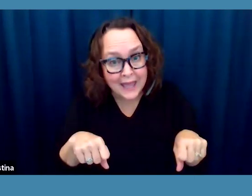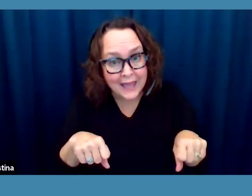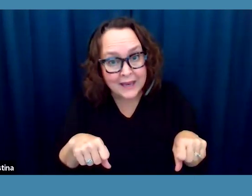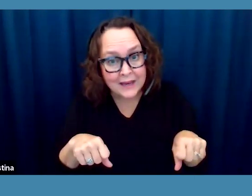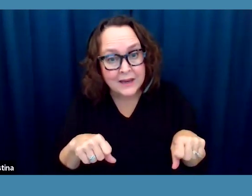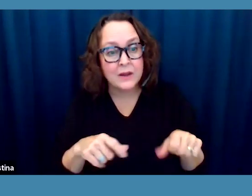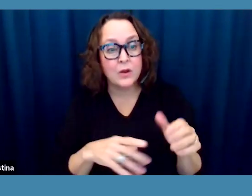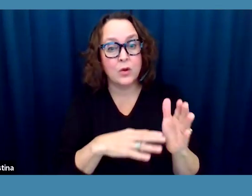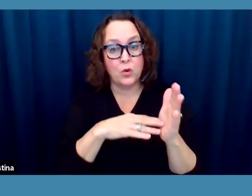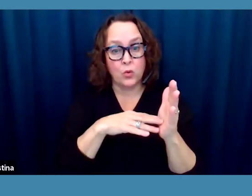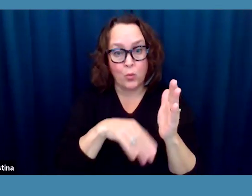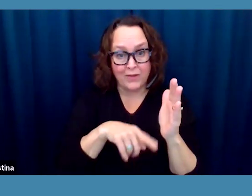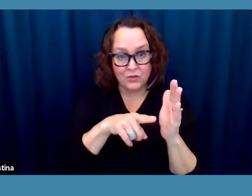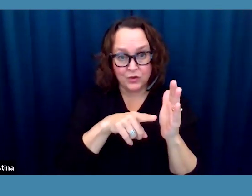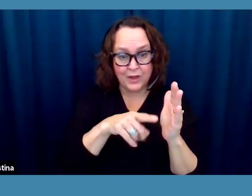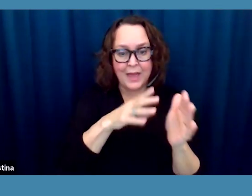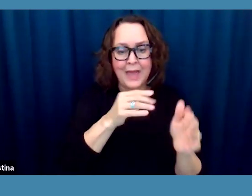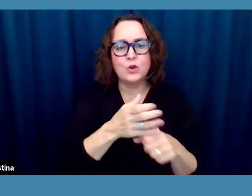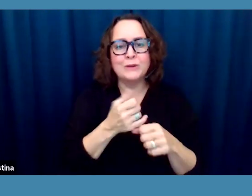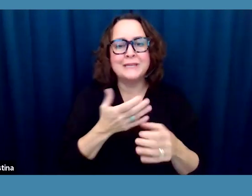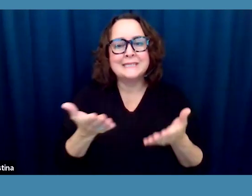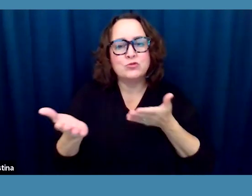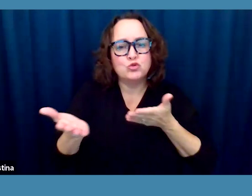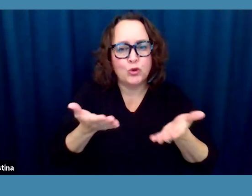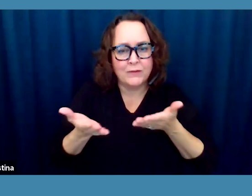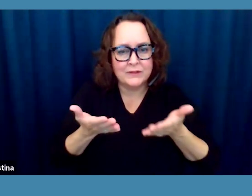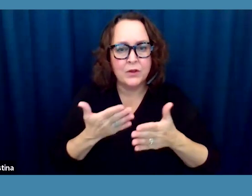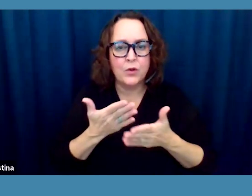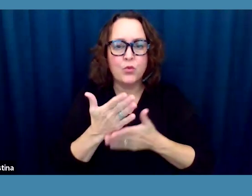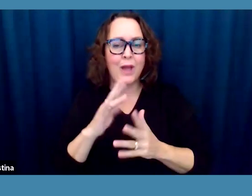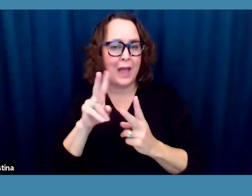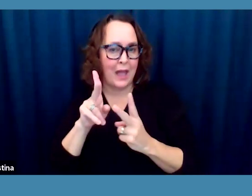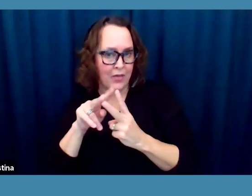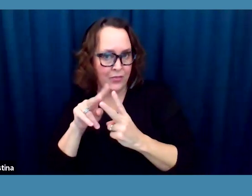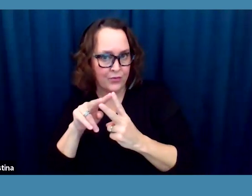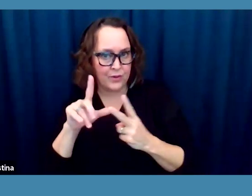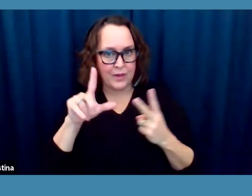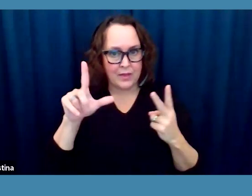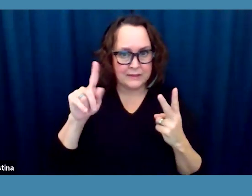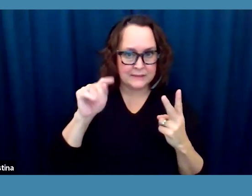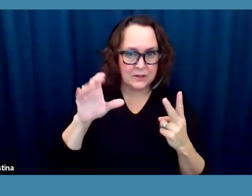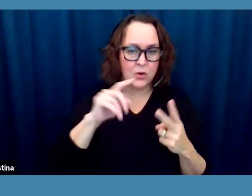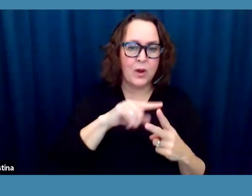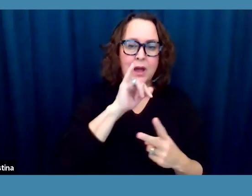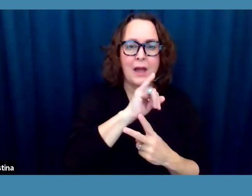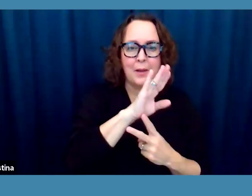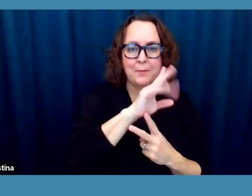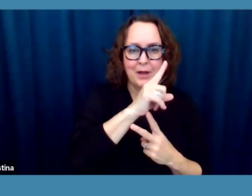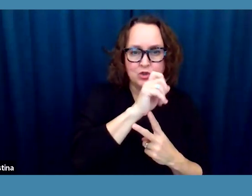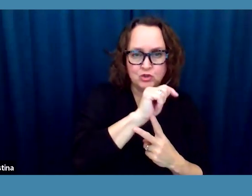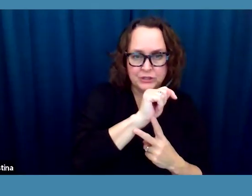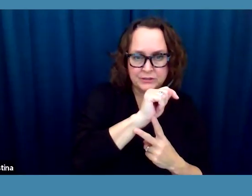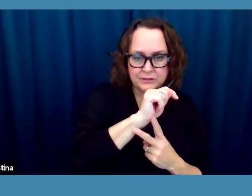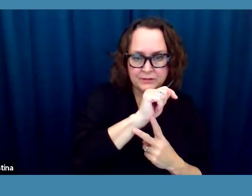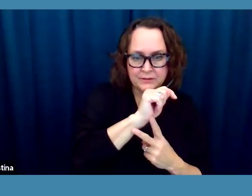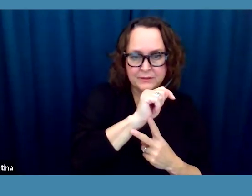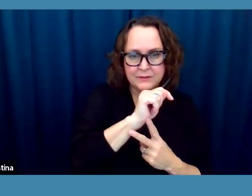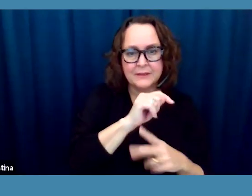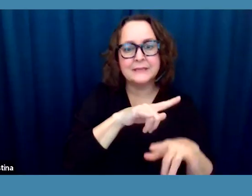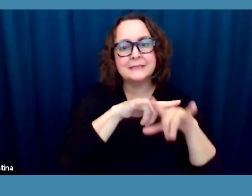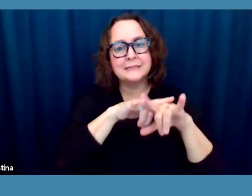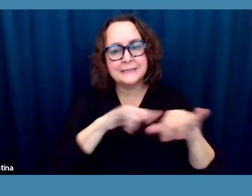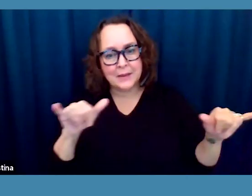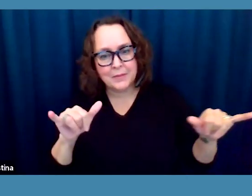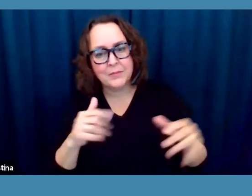a waiver and receive services through either the long-term care waiver or the iBudget waiver, and also receive services